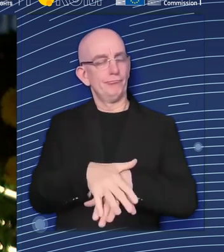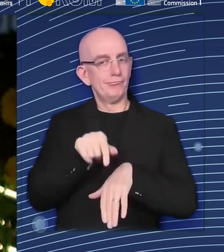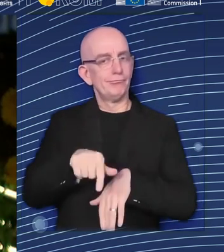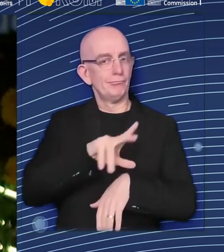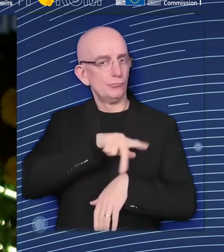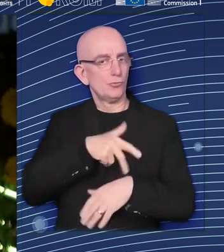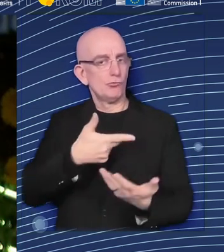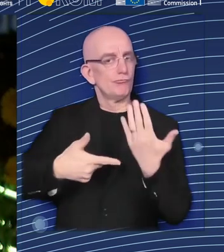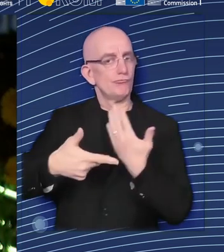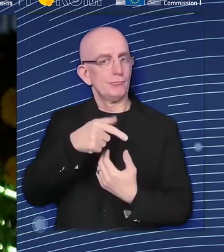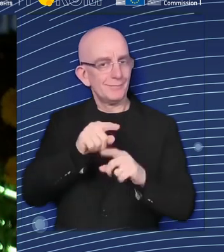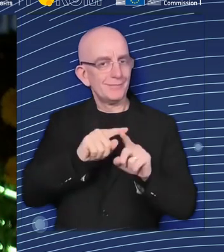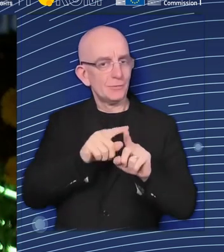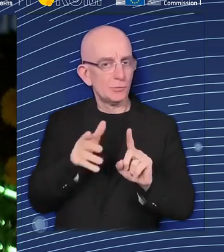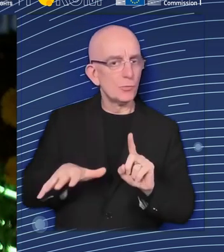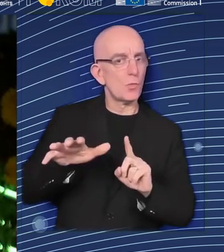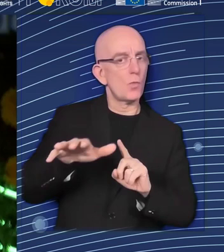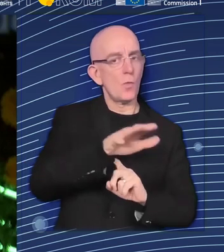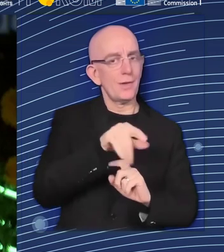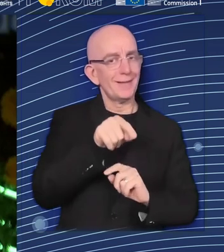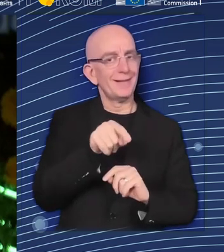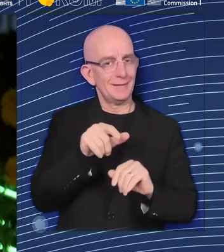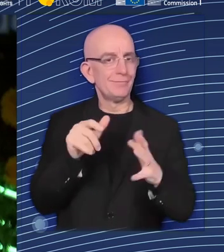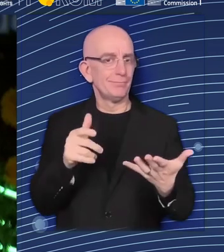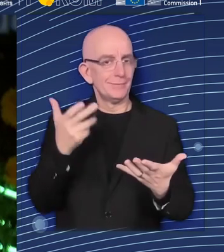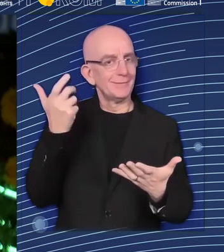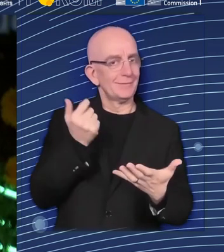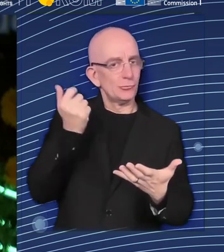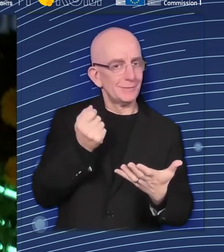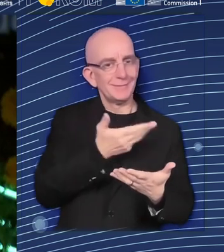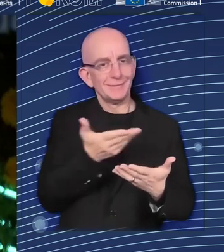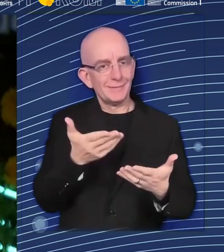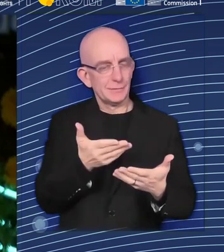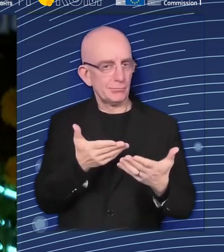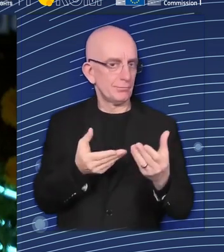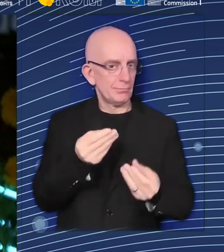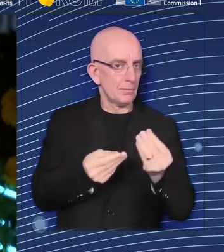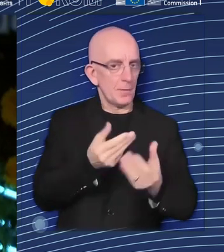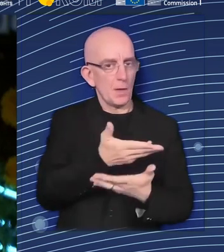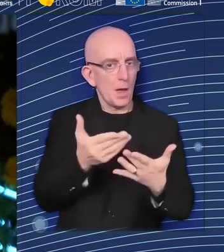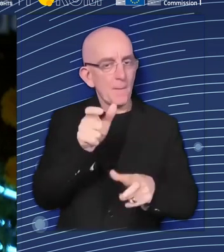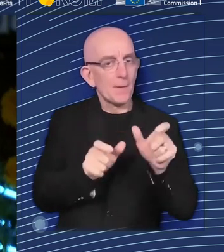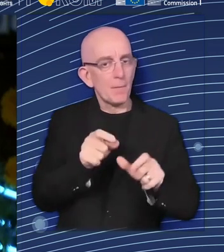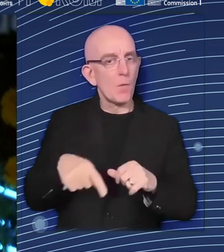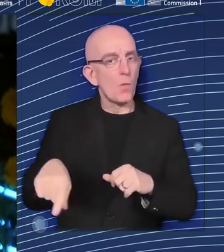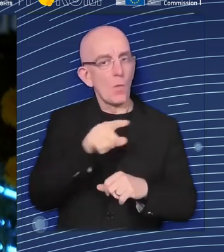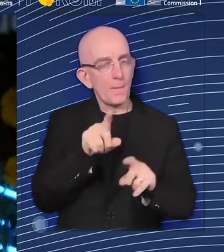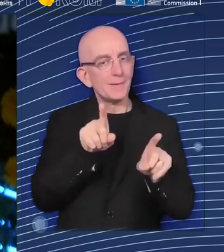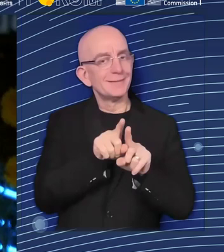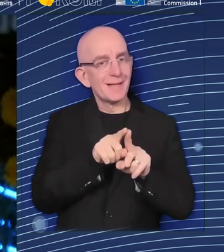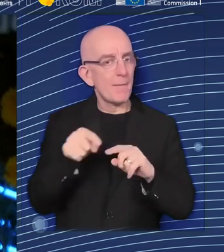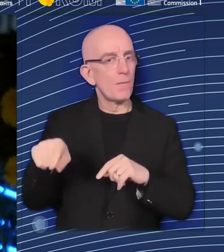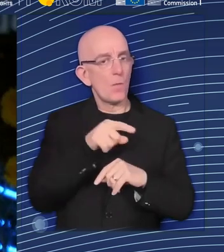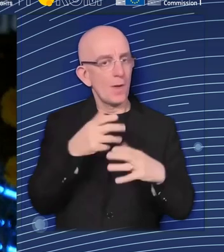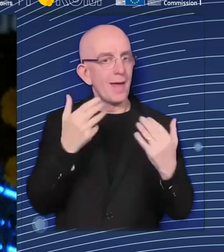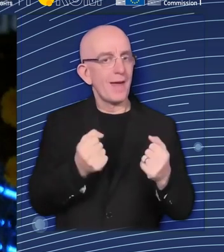cases like chatbots. The speakers have divergent views on legal challenges in the